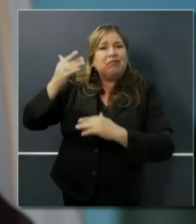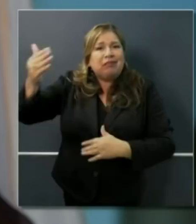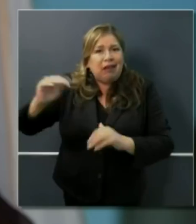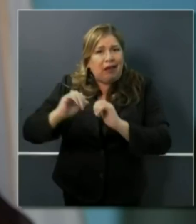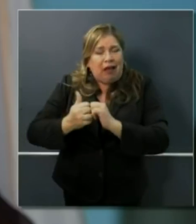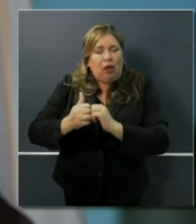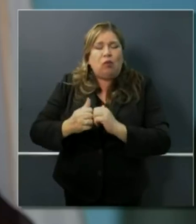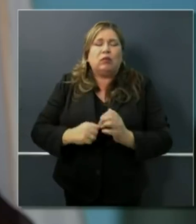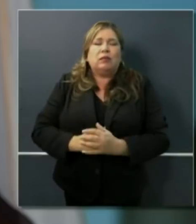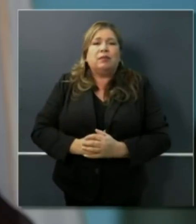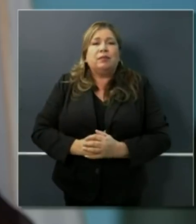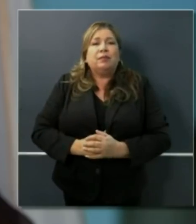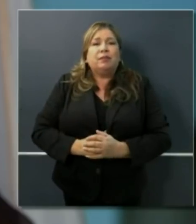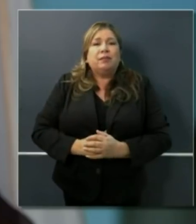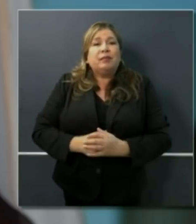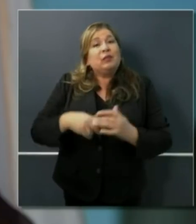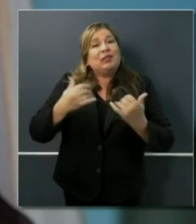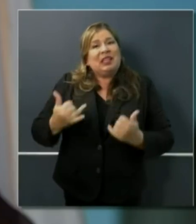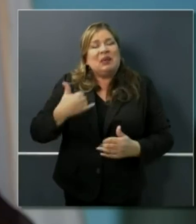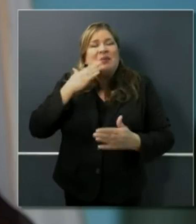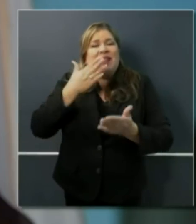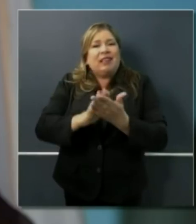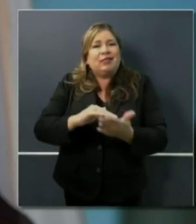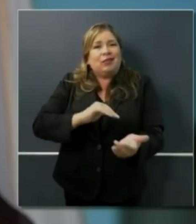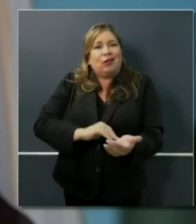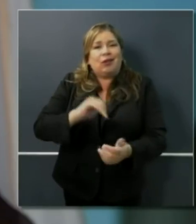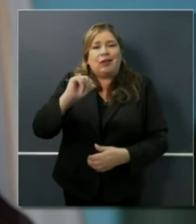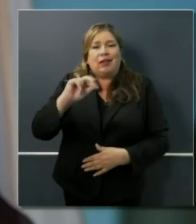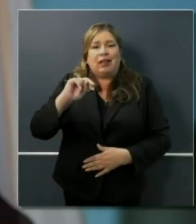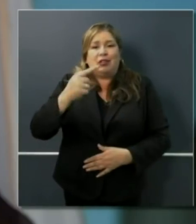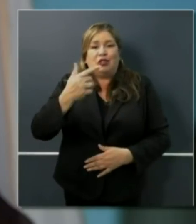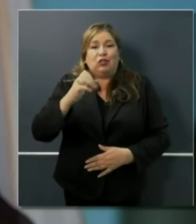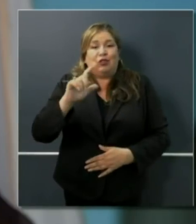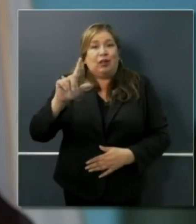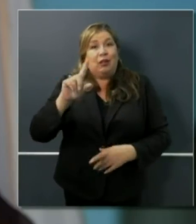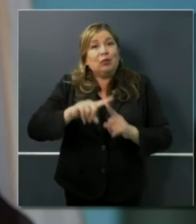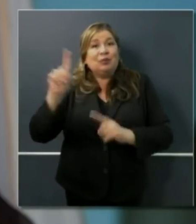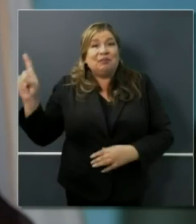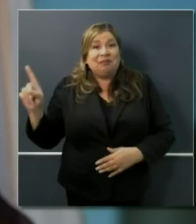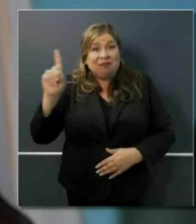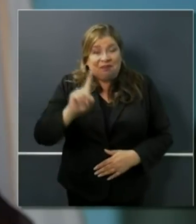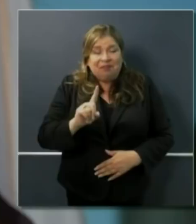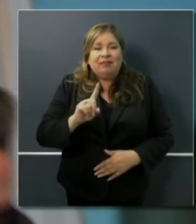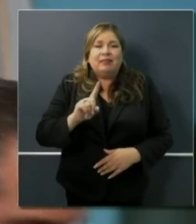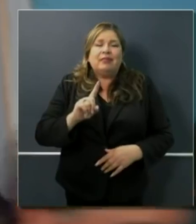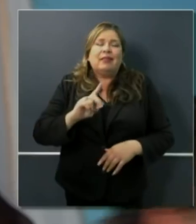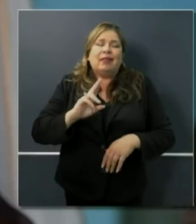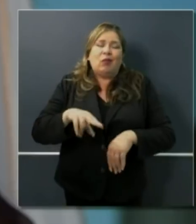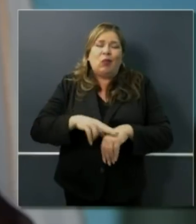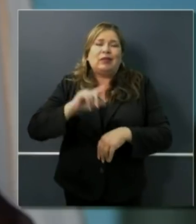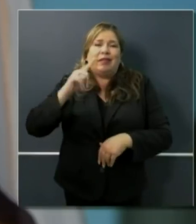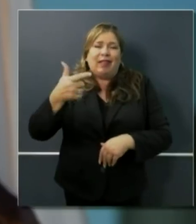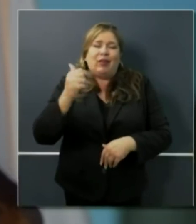forward now to the presentation of Dr. Angel, and then, of course, all your questions.